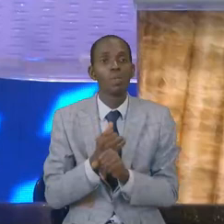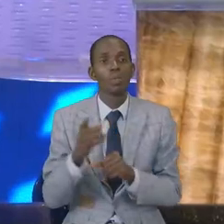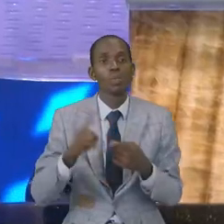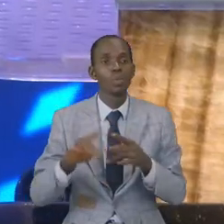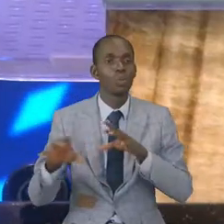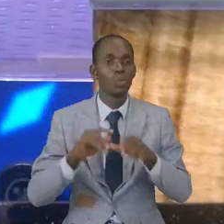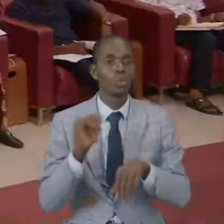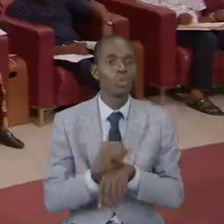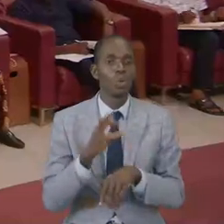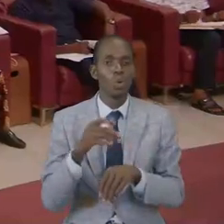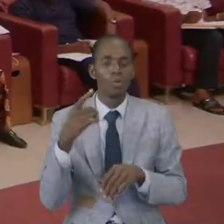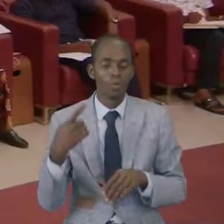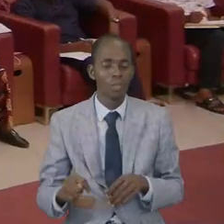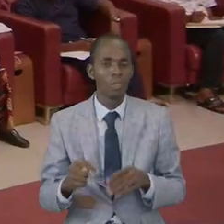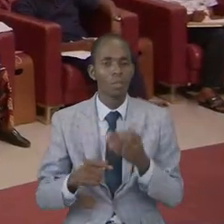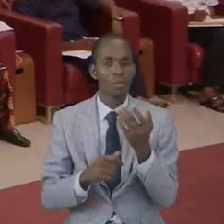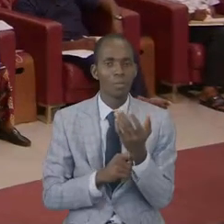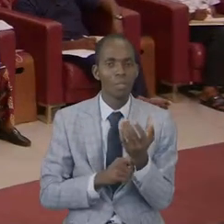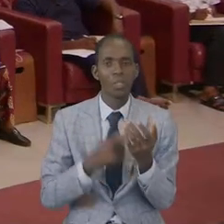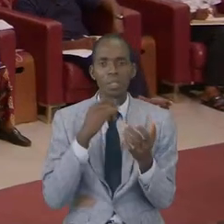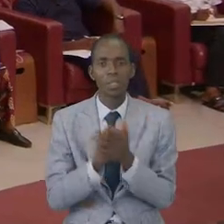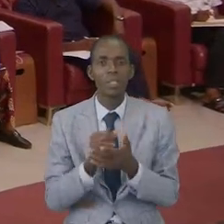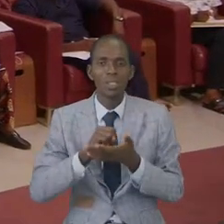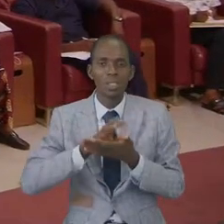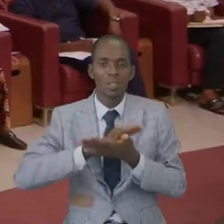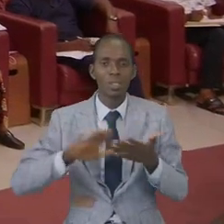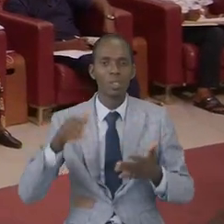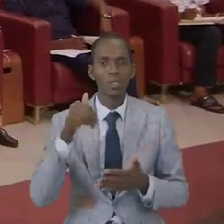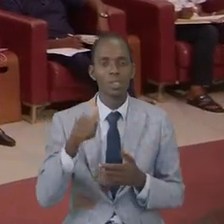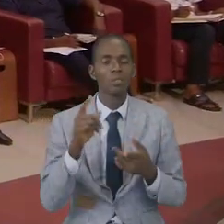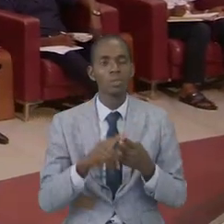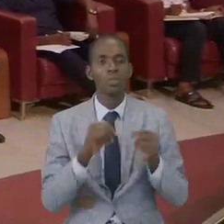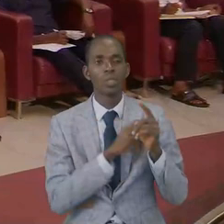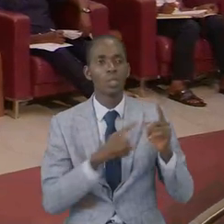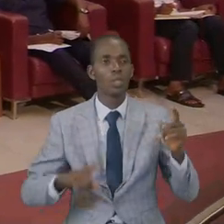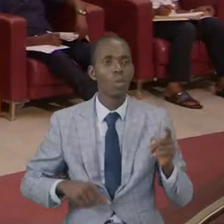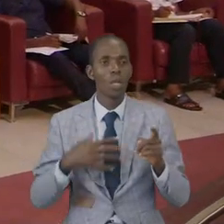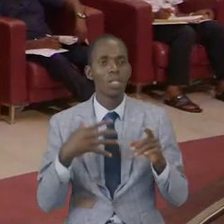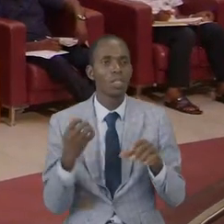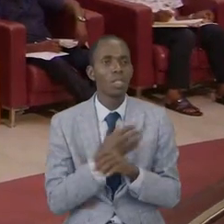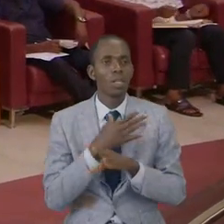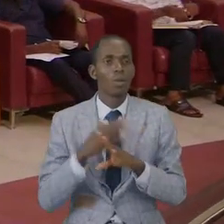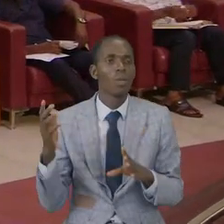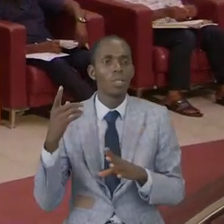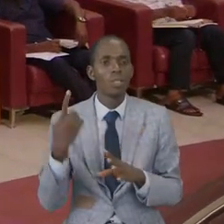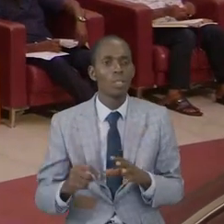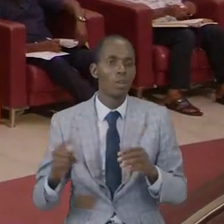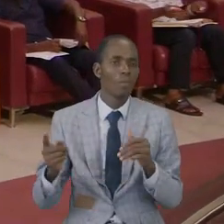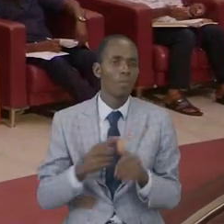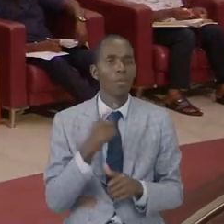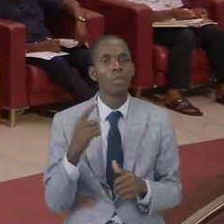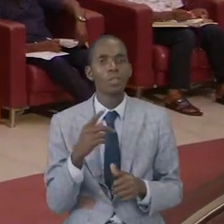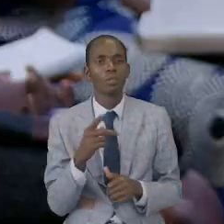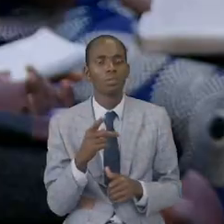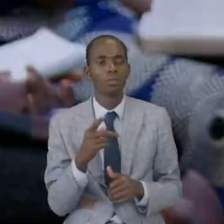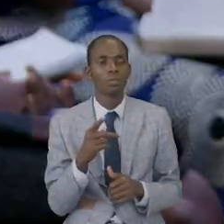the flesh. It says, circumcise yourselves to the Lord and take away the foreskins of